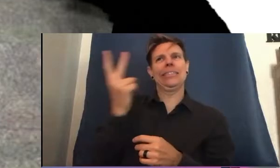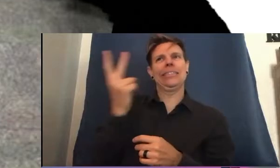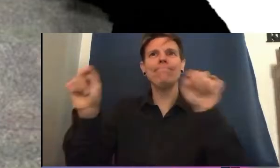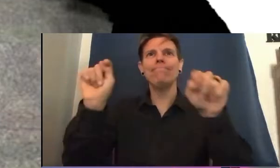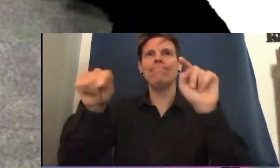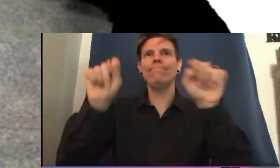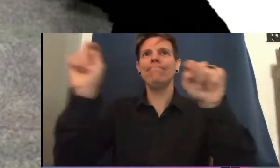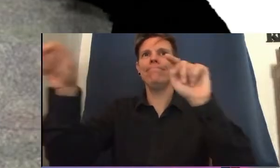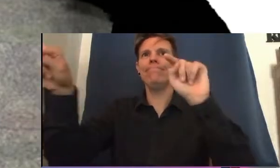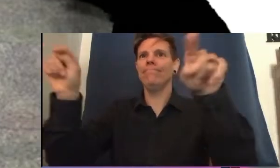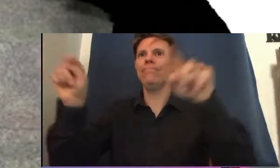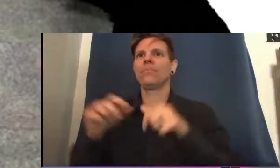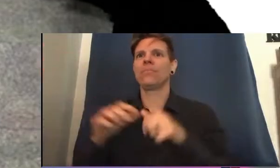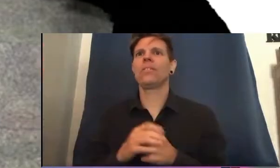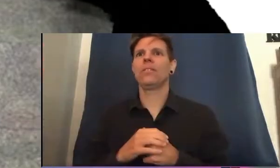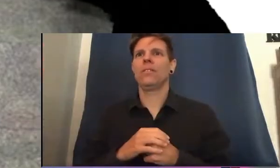And